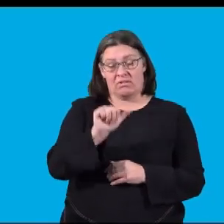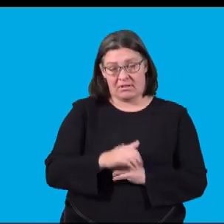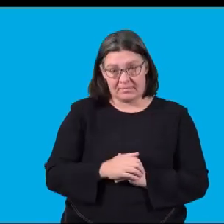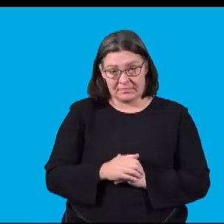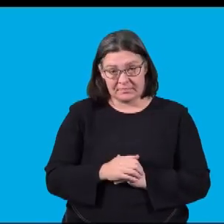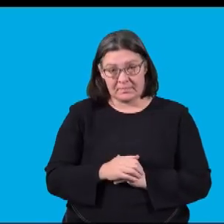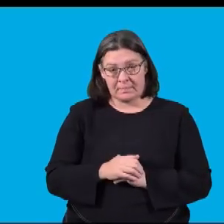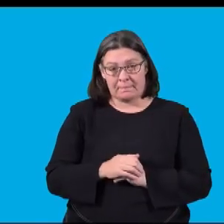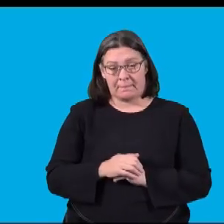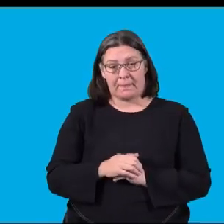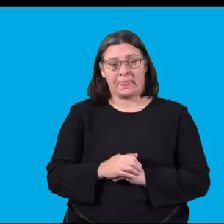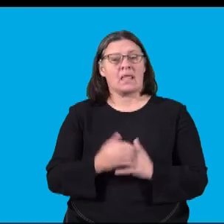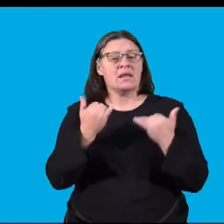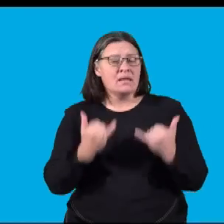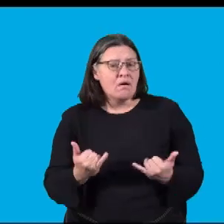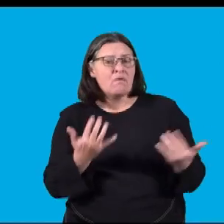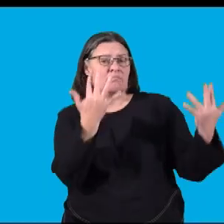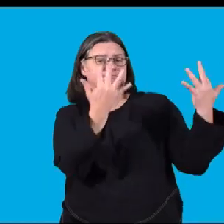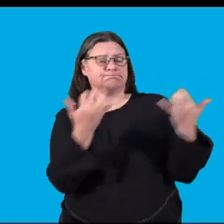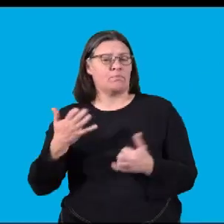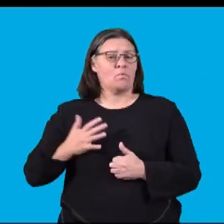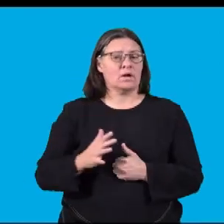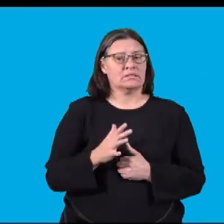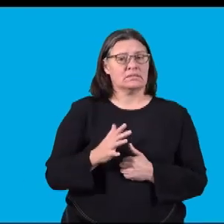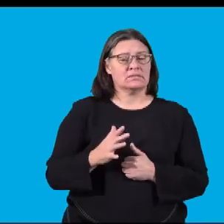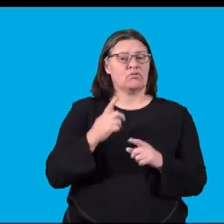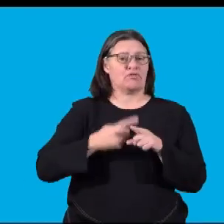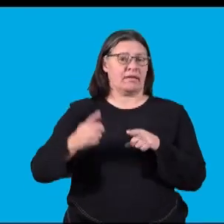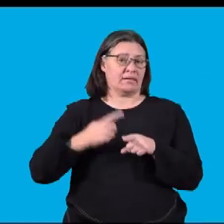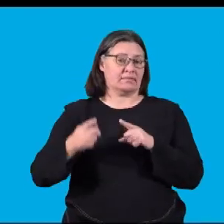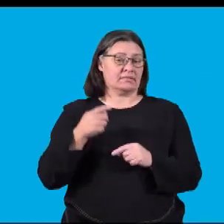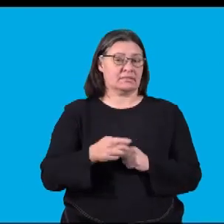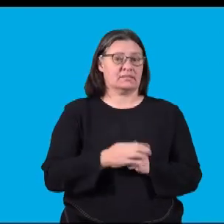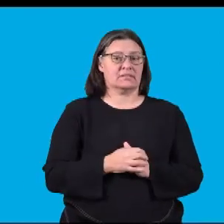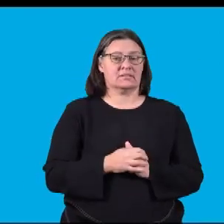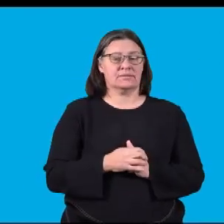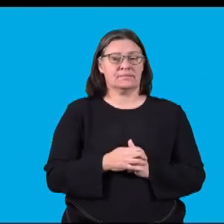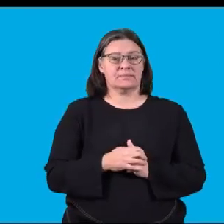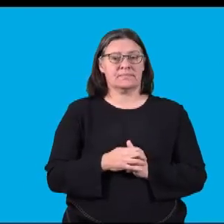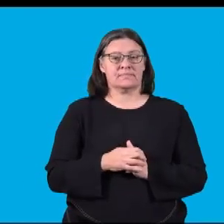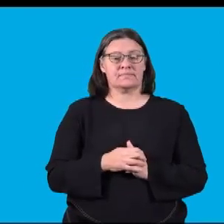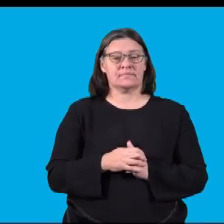April. So here we want to calculate our rent. Okay.